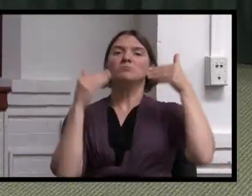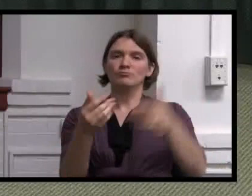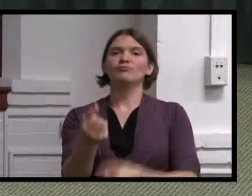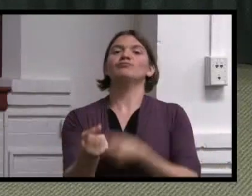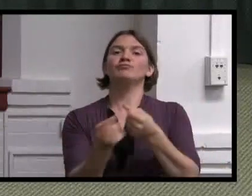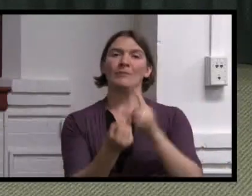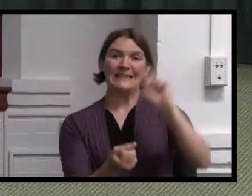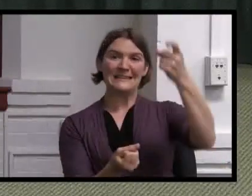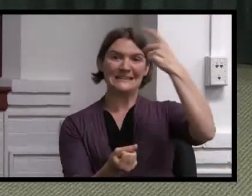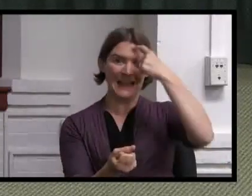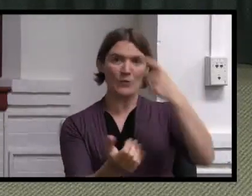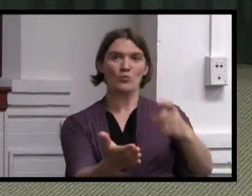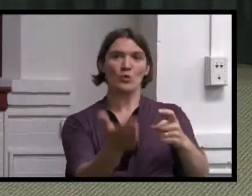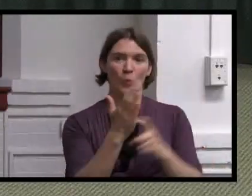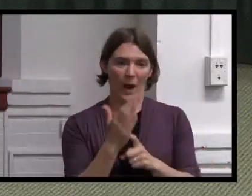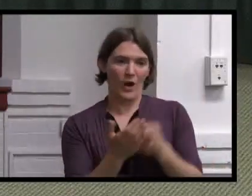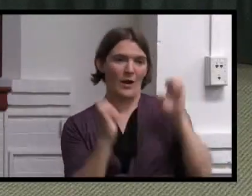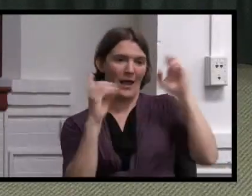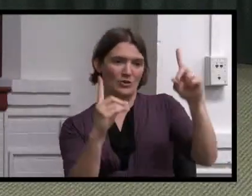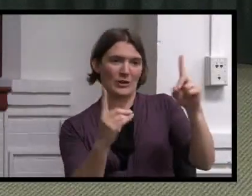state-mandated education rates at